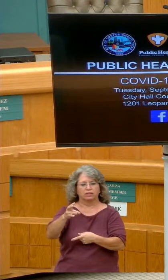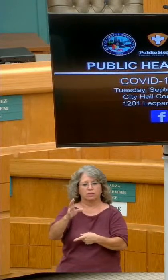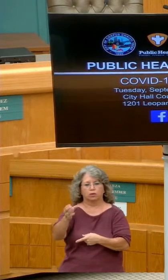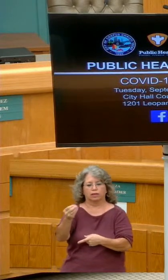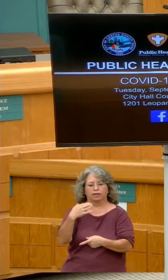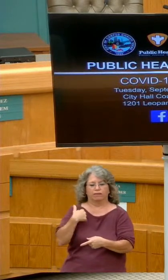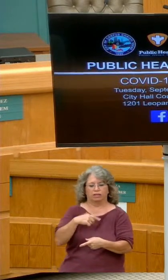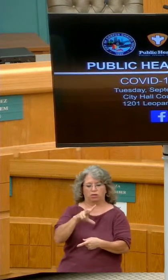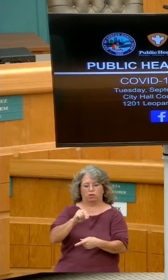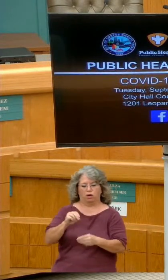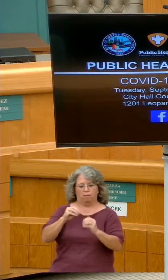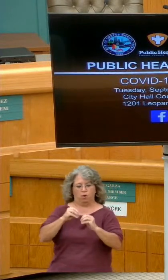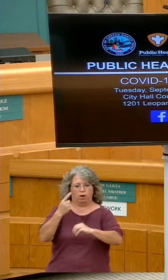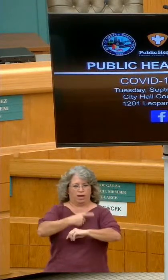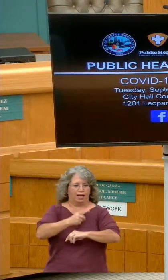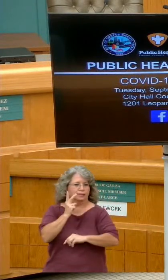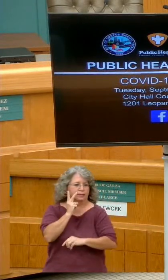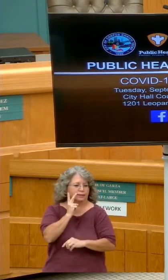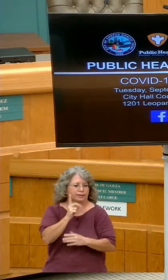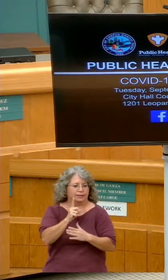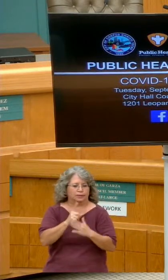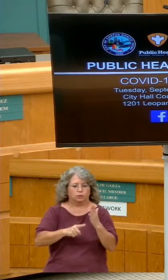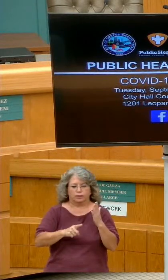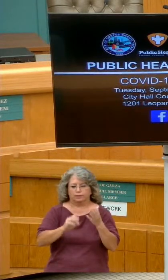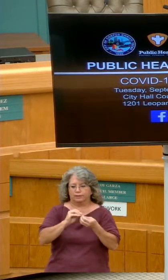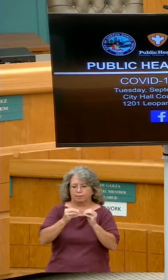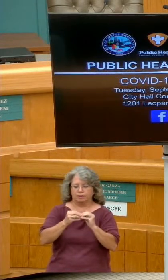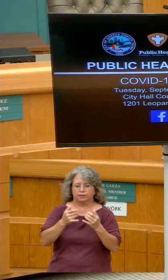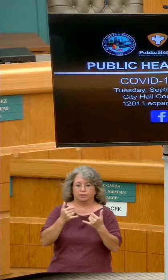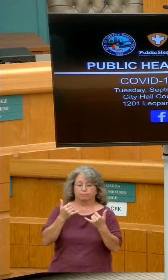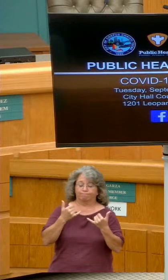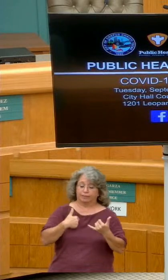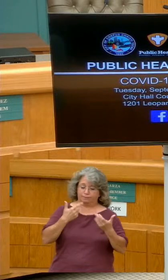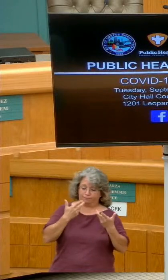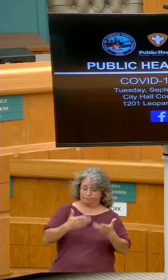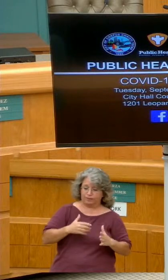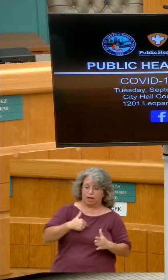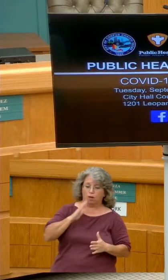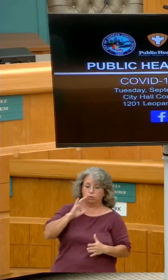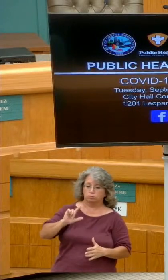kind of see where we are with these numbers. So with that, I'll turn it over to Annette and ask her to